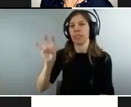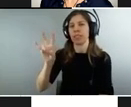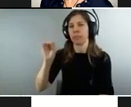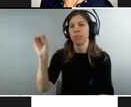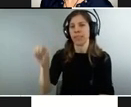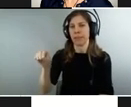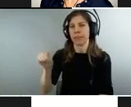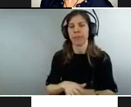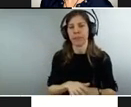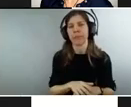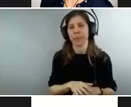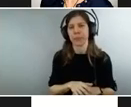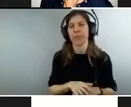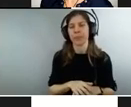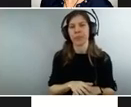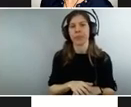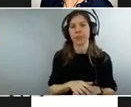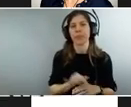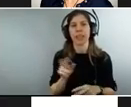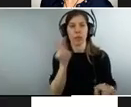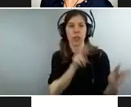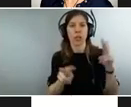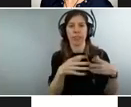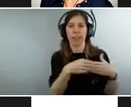43.7%. If we take a look at the guide,